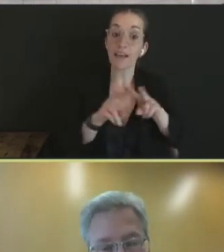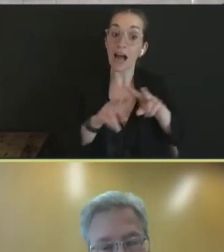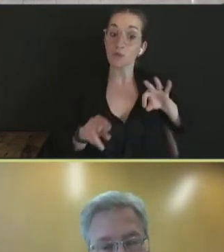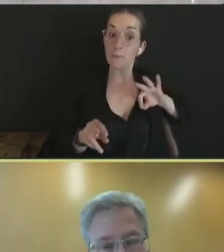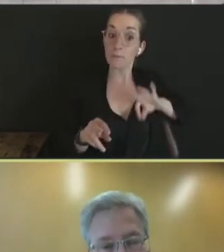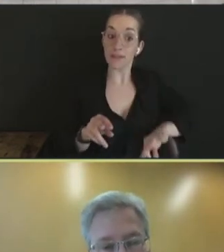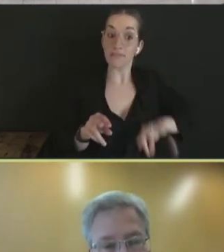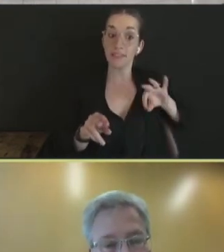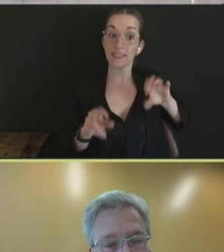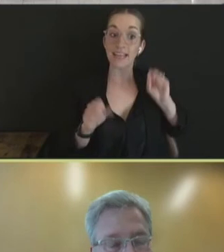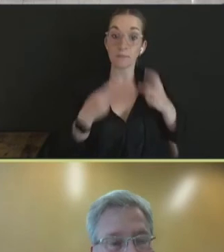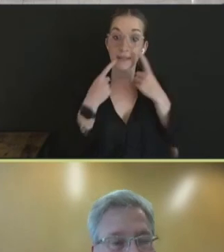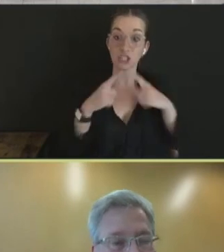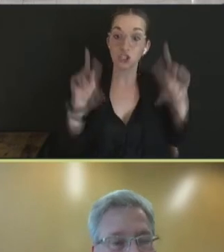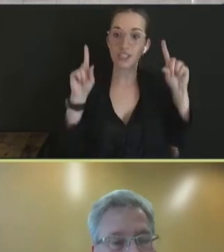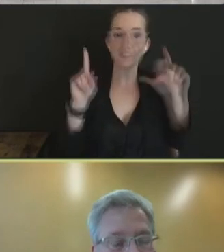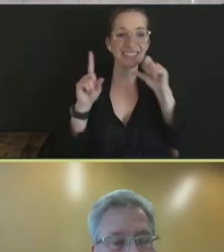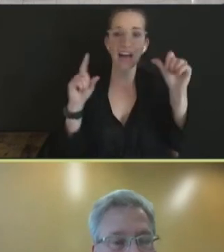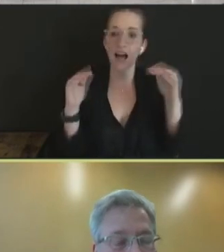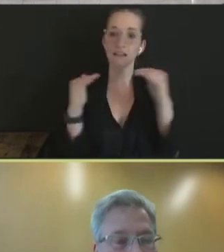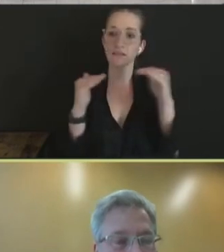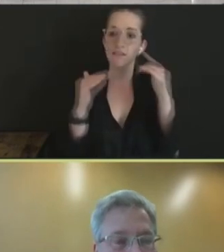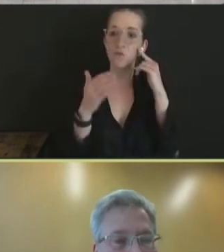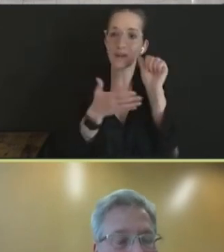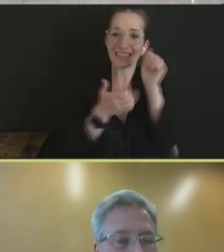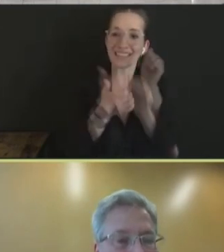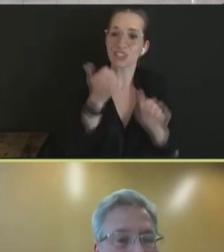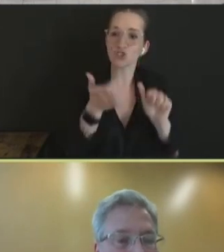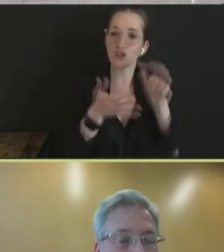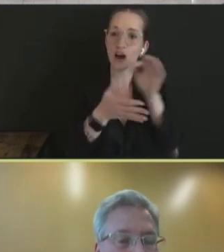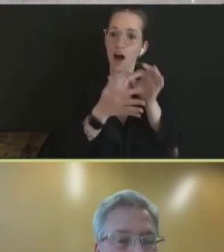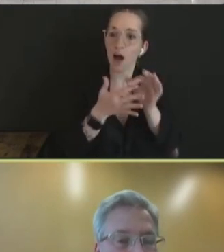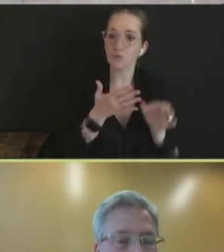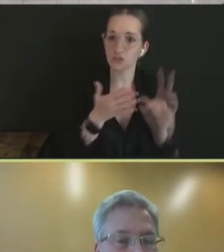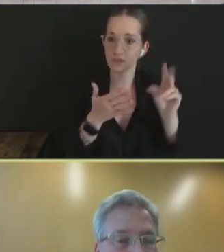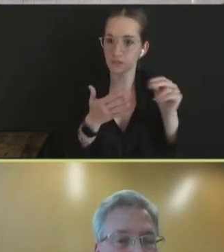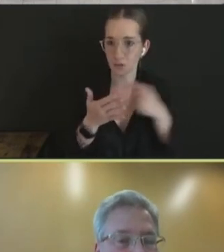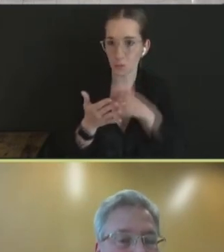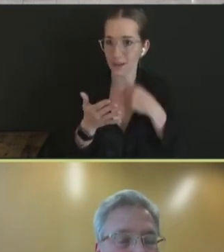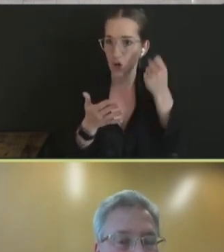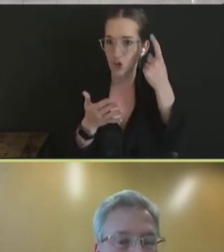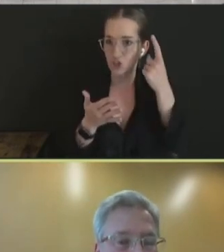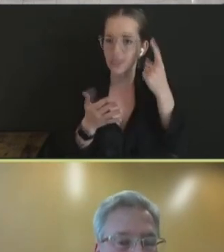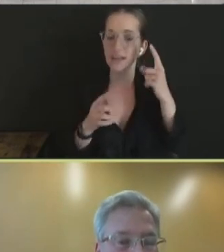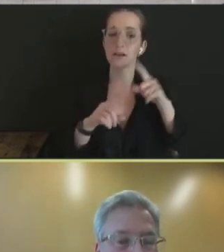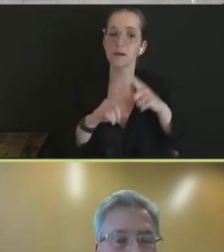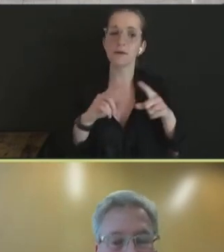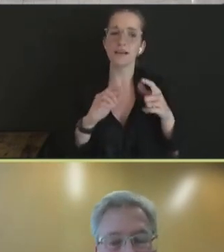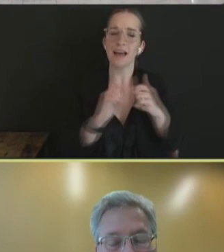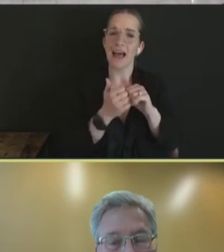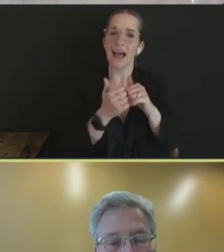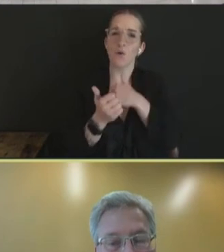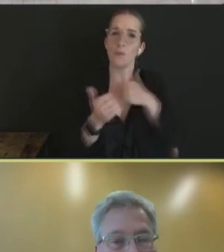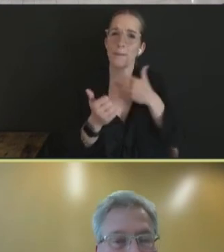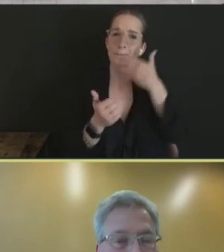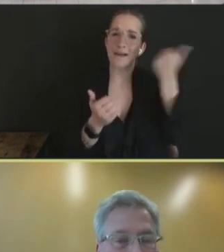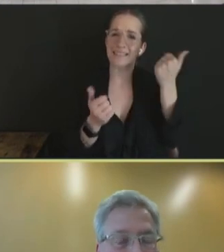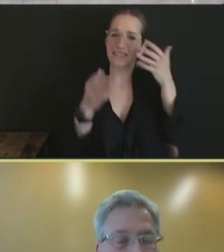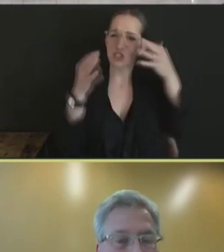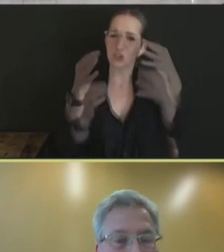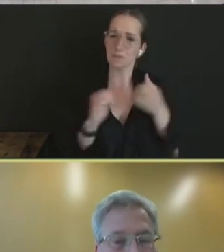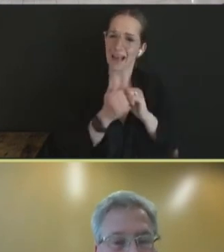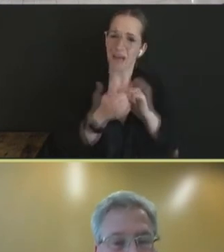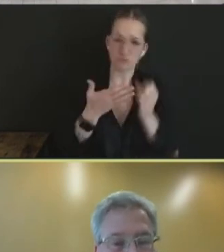equivalent in each case. That much we could understand, but we wanted to have a better way of determining how do you prioritize